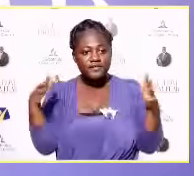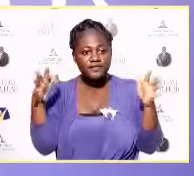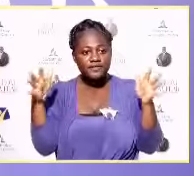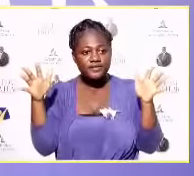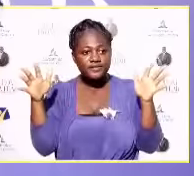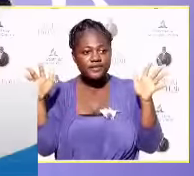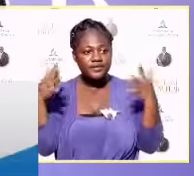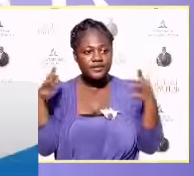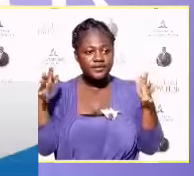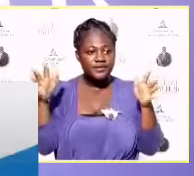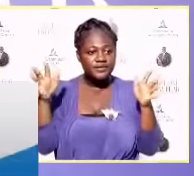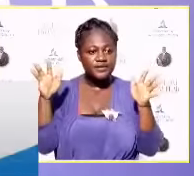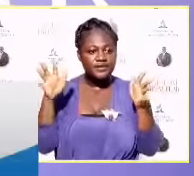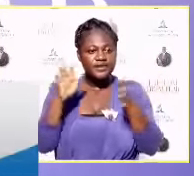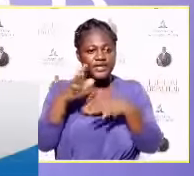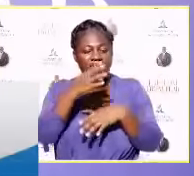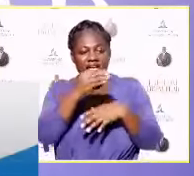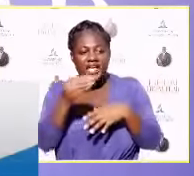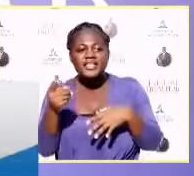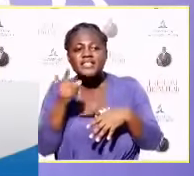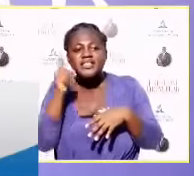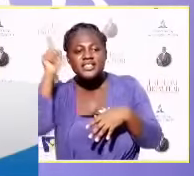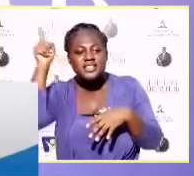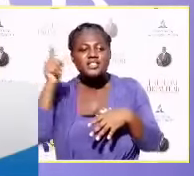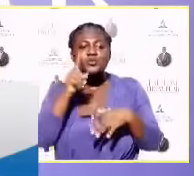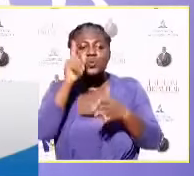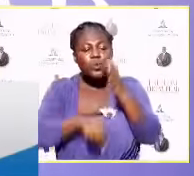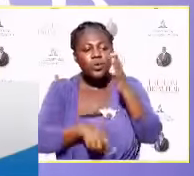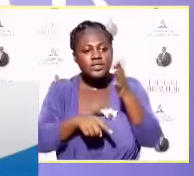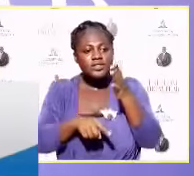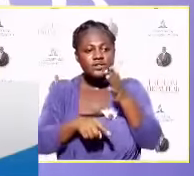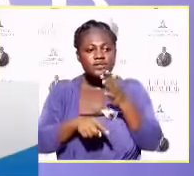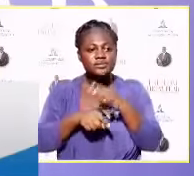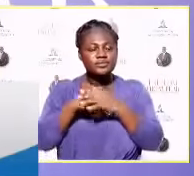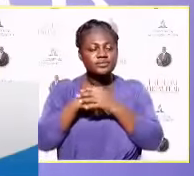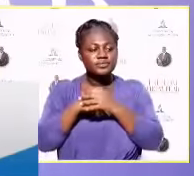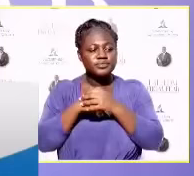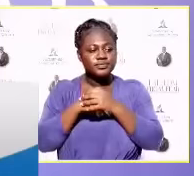There is what? One